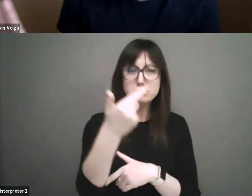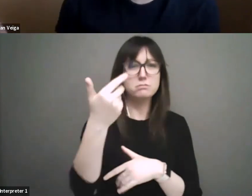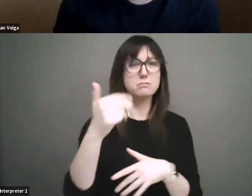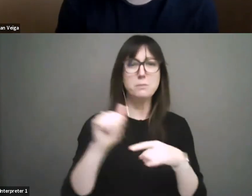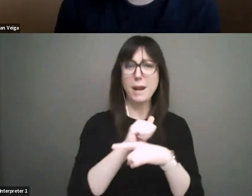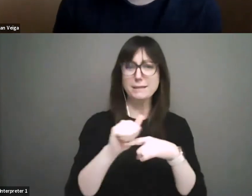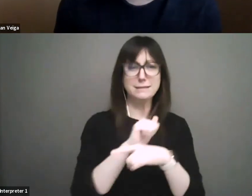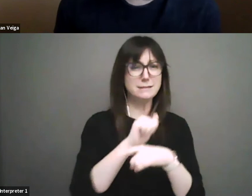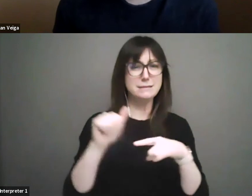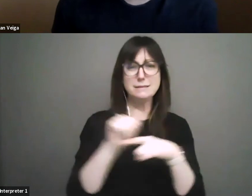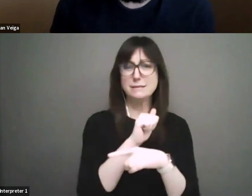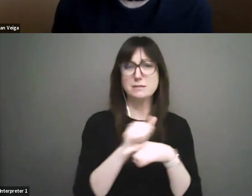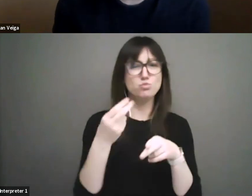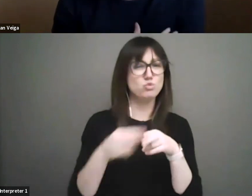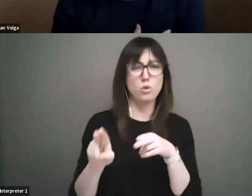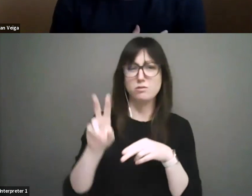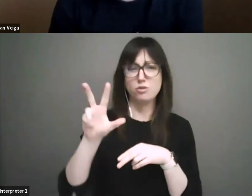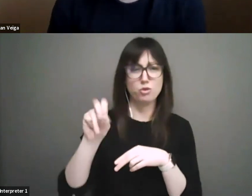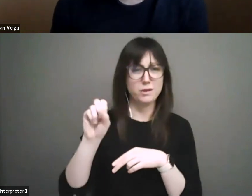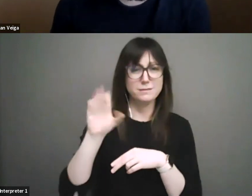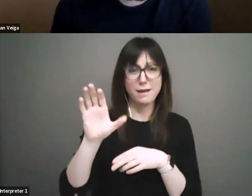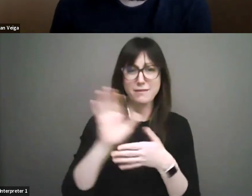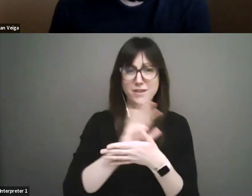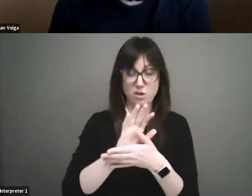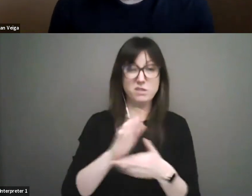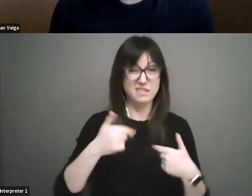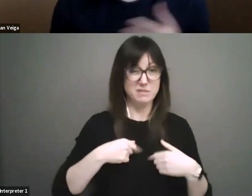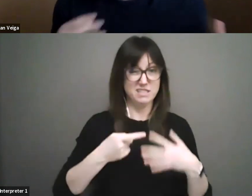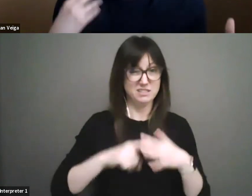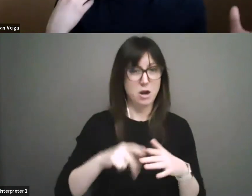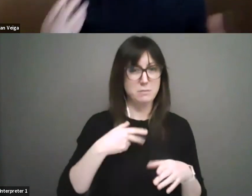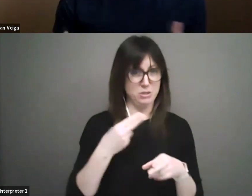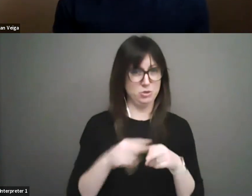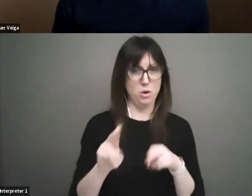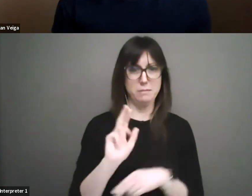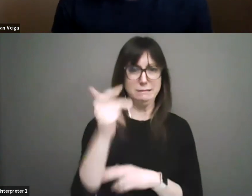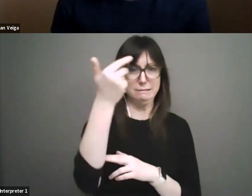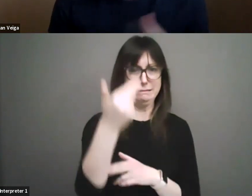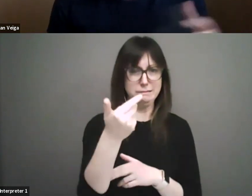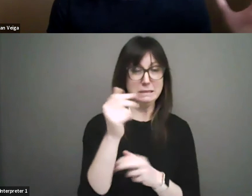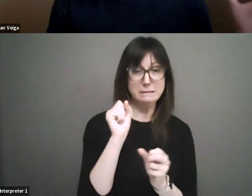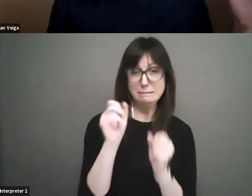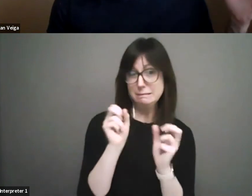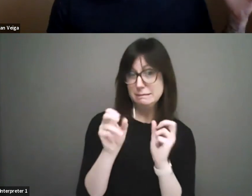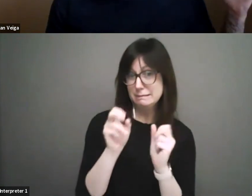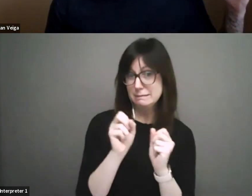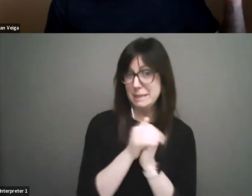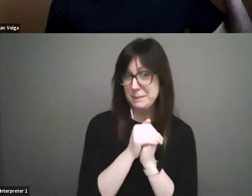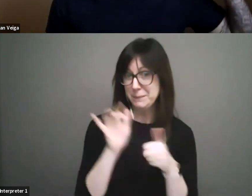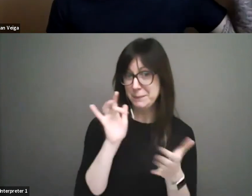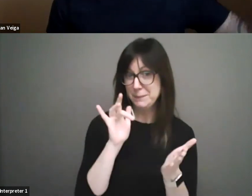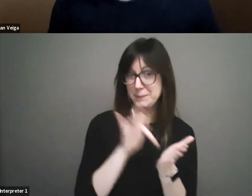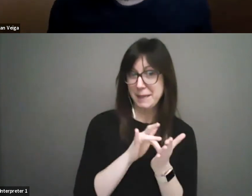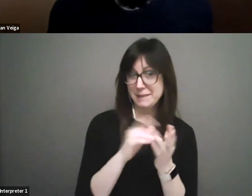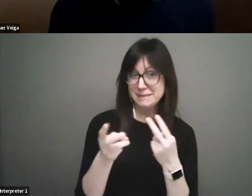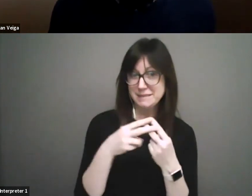random 30-second videos. That's what I did when I got started. I created just quick videos about either it's something